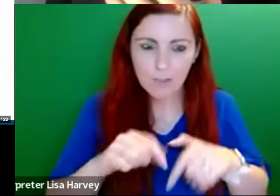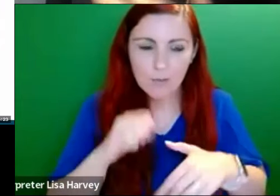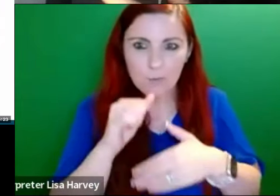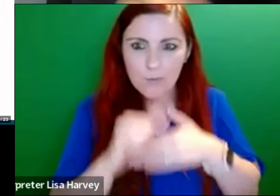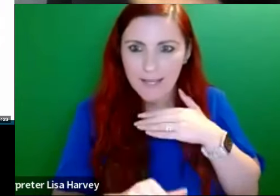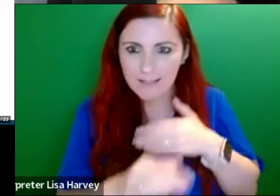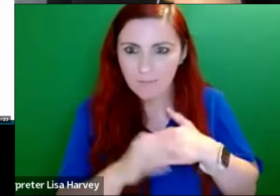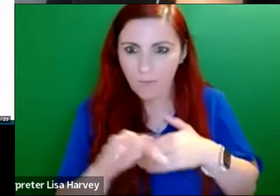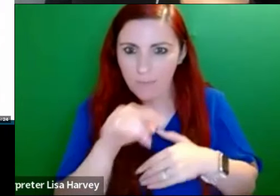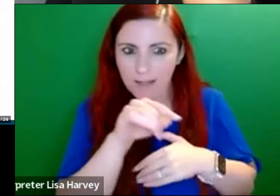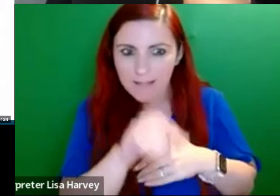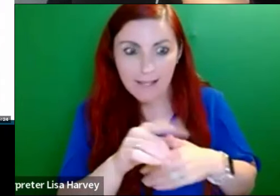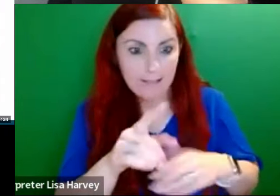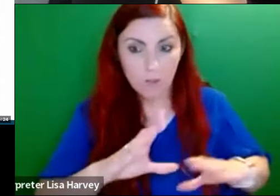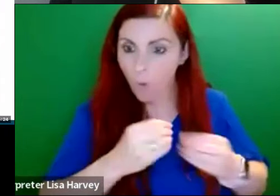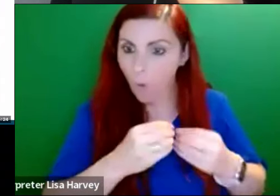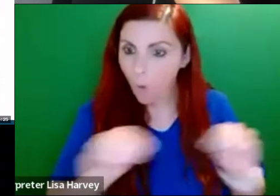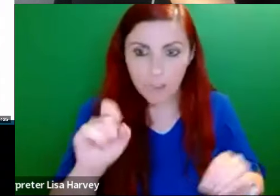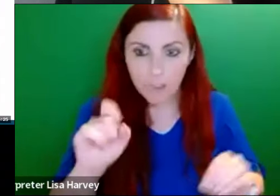it's free to use.